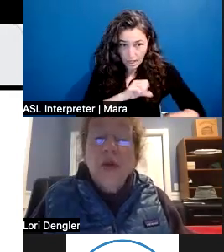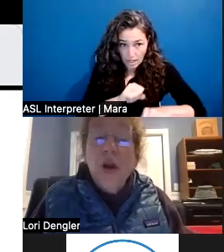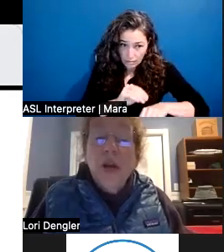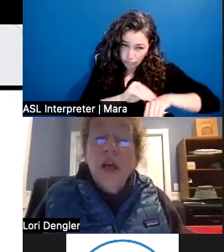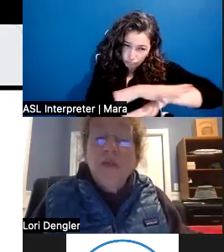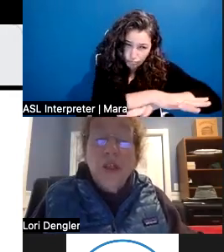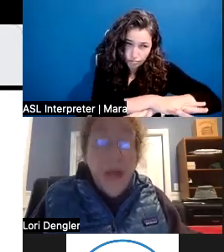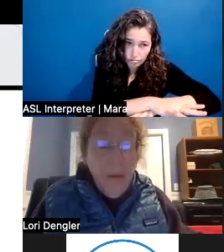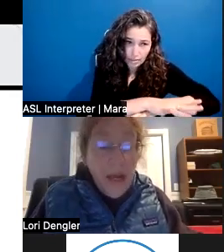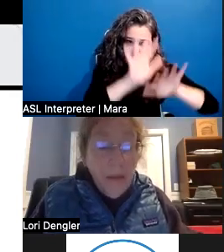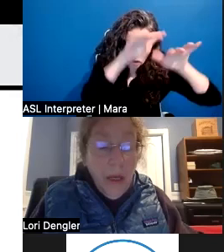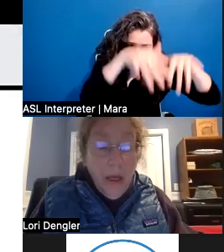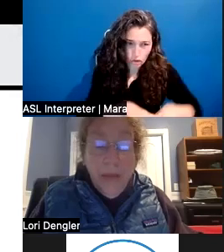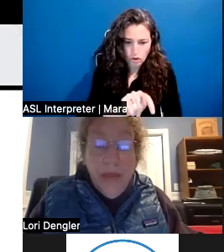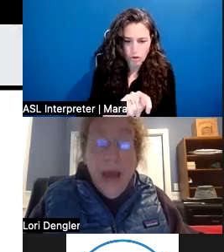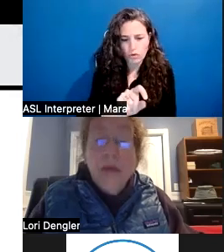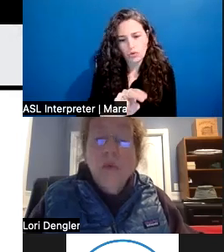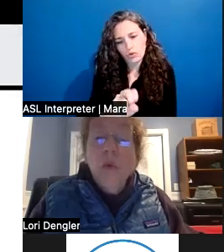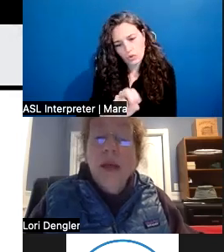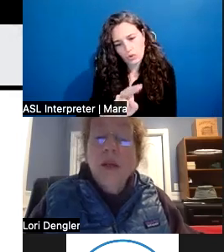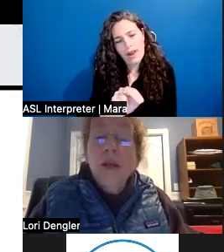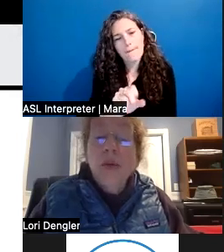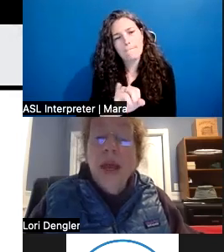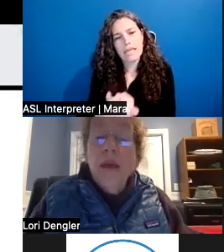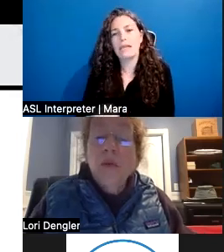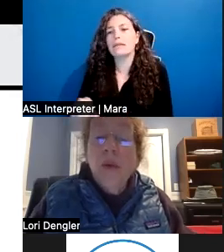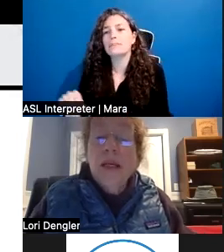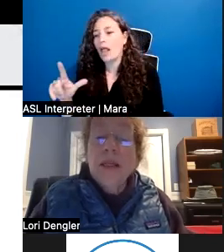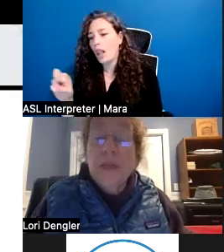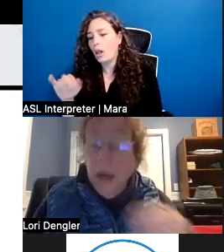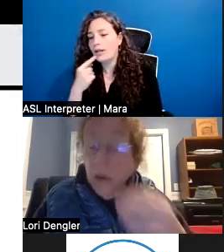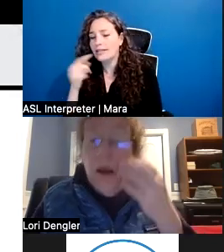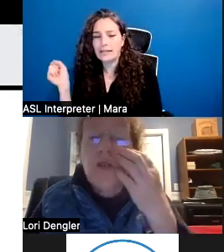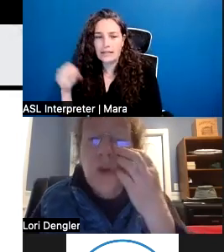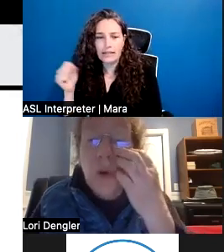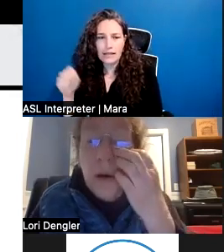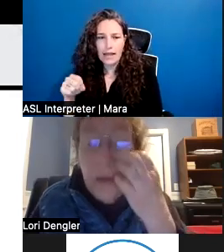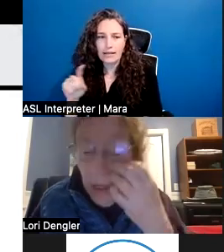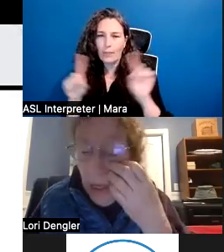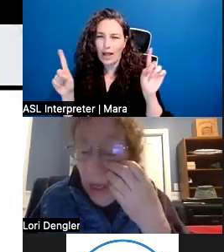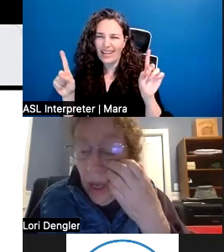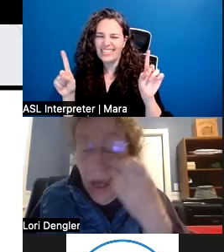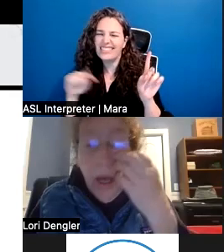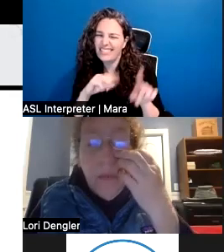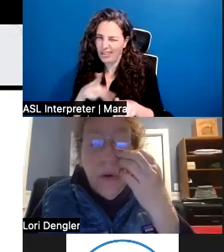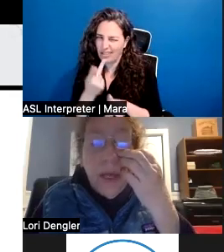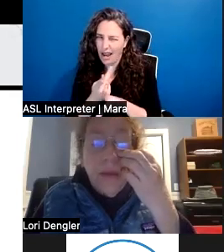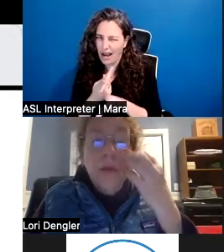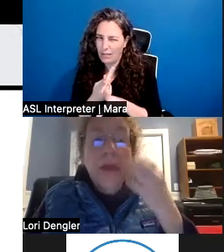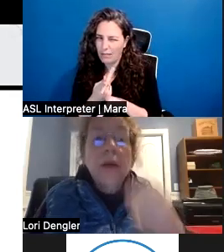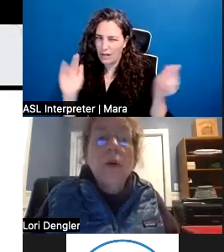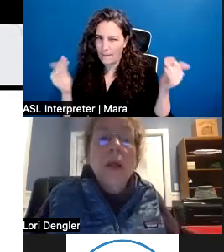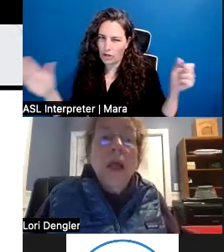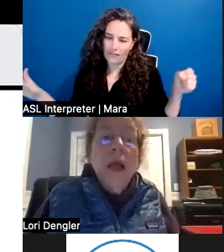different sort of tsunami than what you get when it's entirely offshore. Okay,